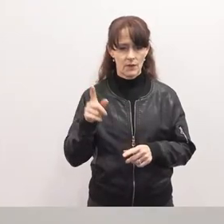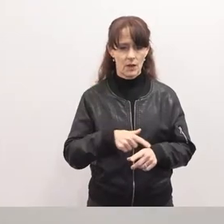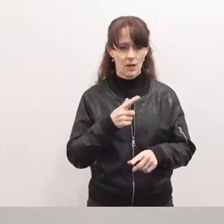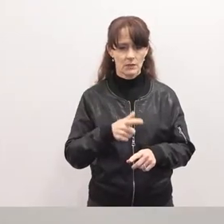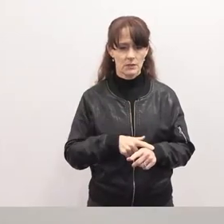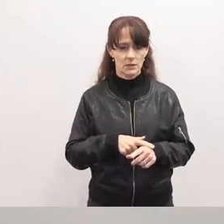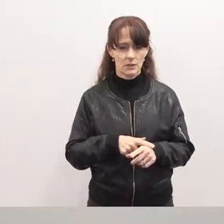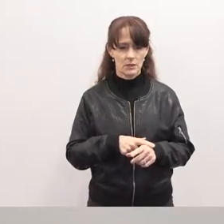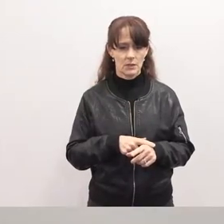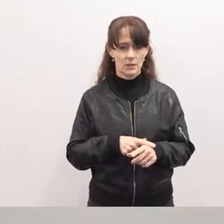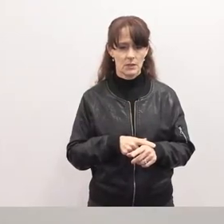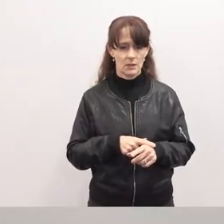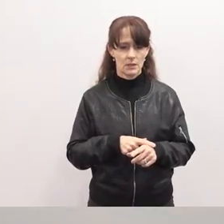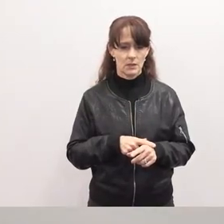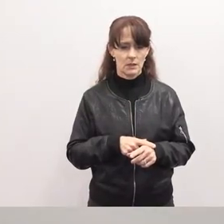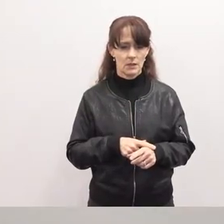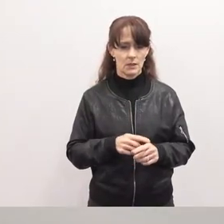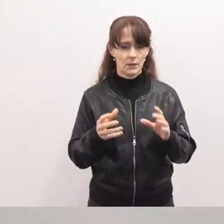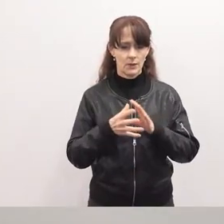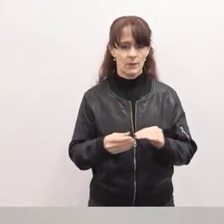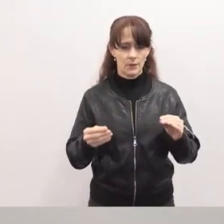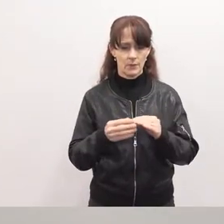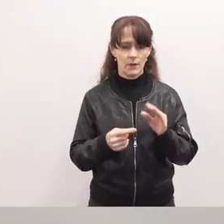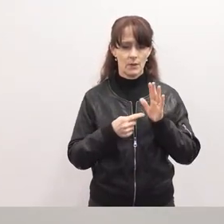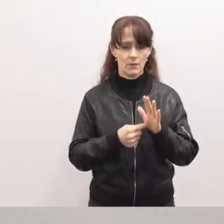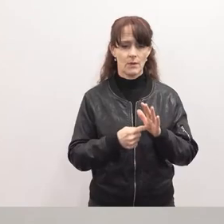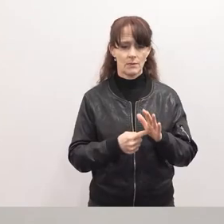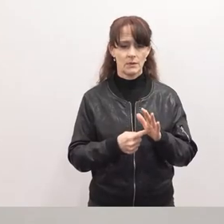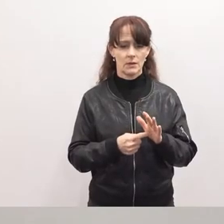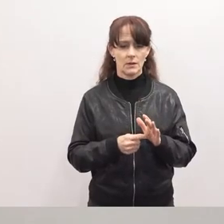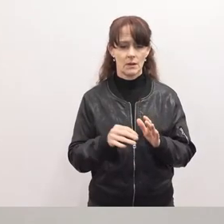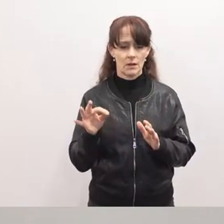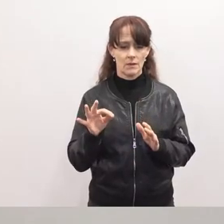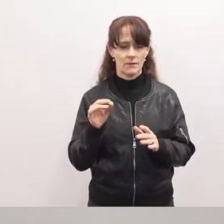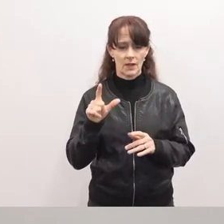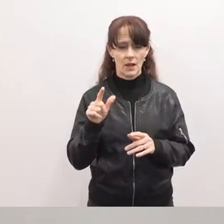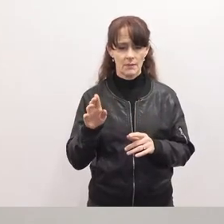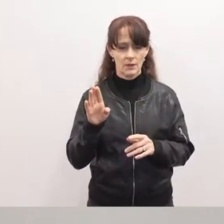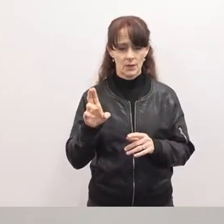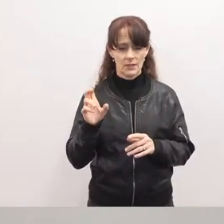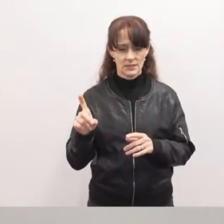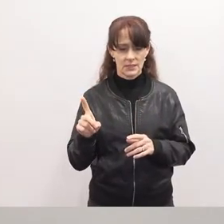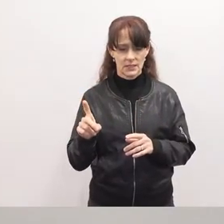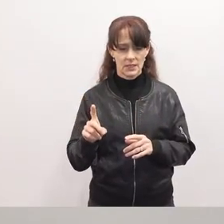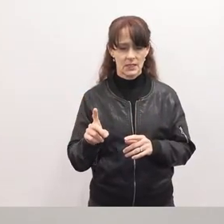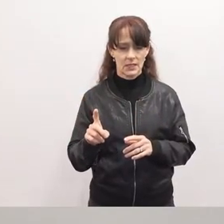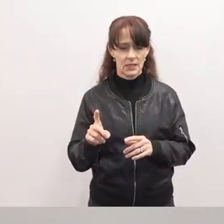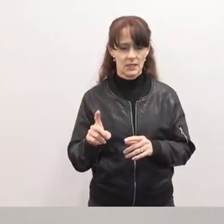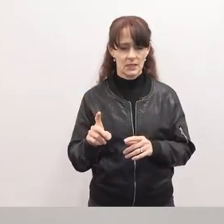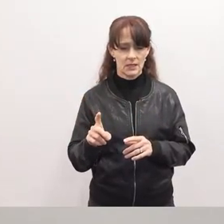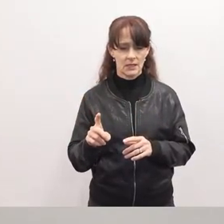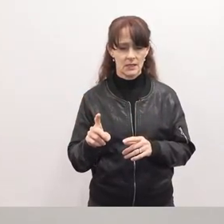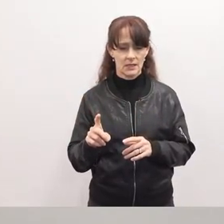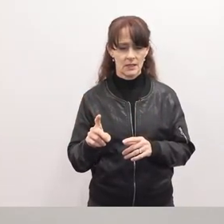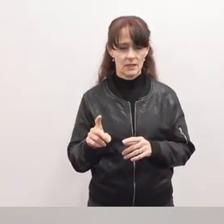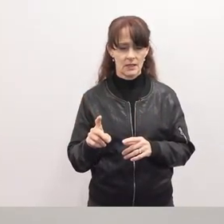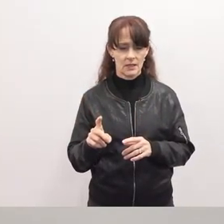he's such a story and such a representative of the Long Beach Unified School District. And